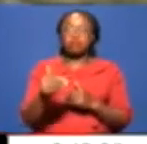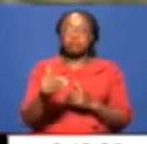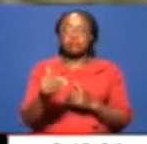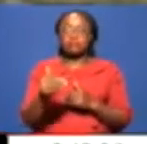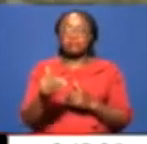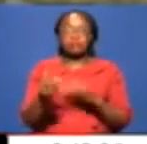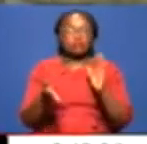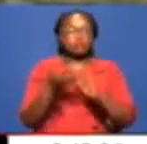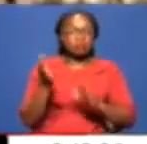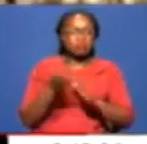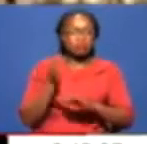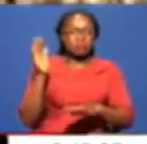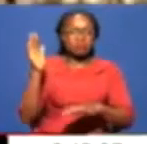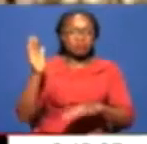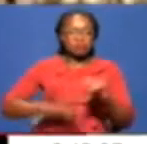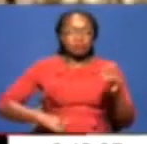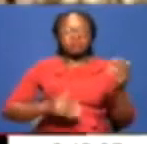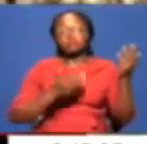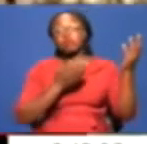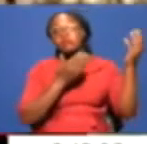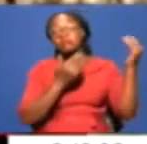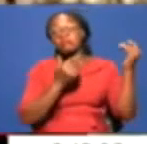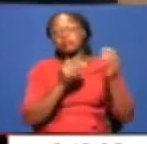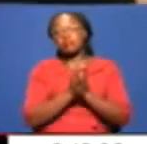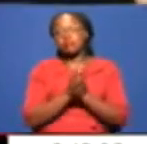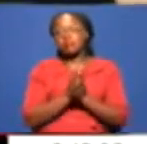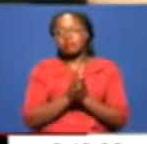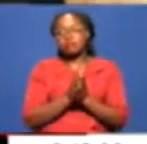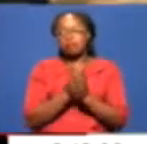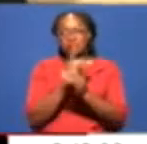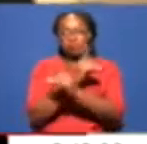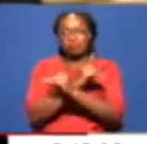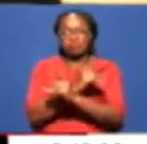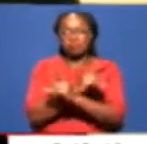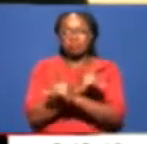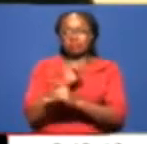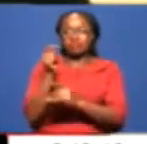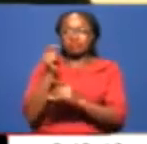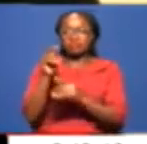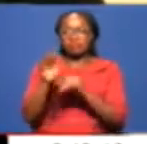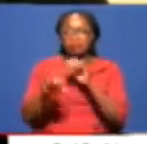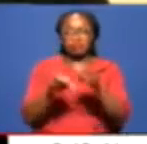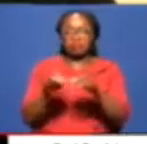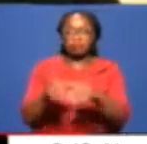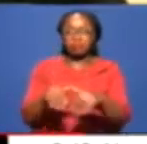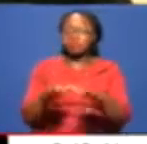than we currently anticipate. Devoted to the preservation of Kenya's wildlife and sanctuaries,